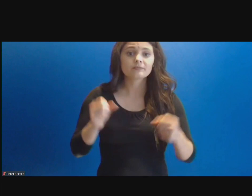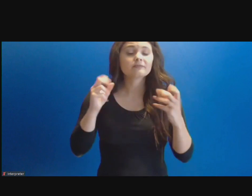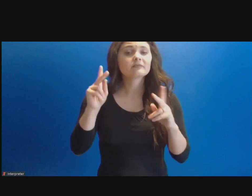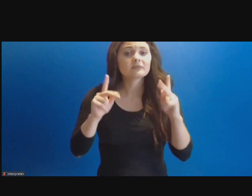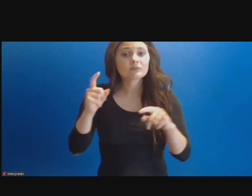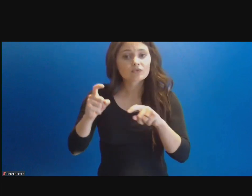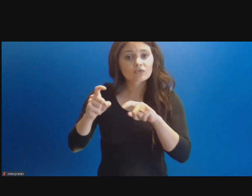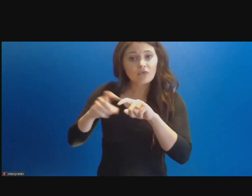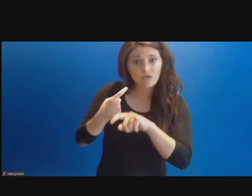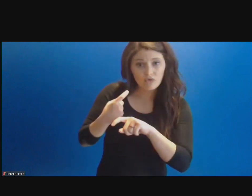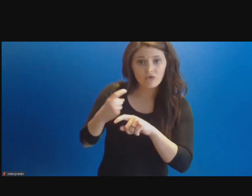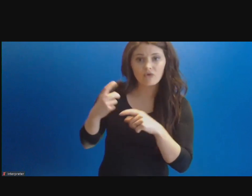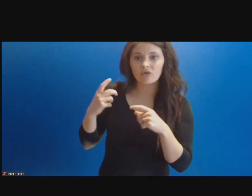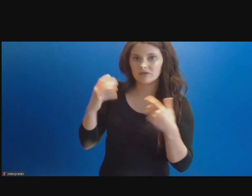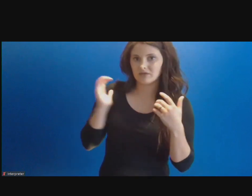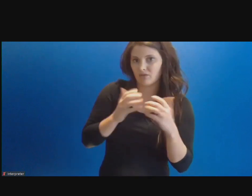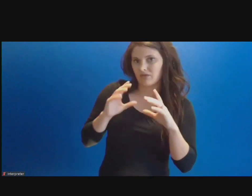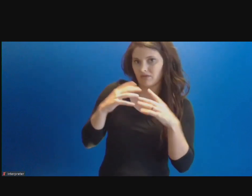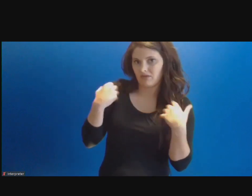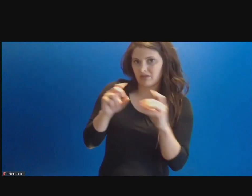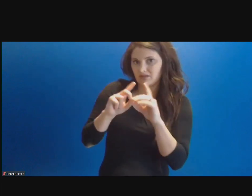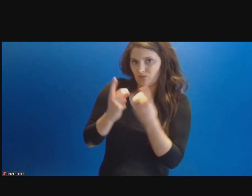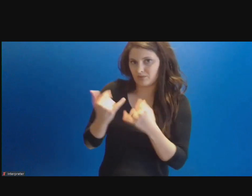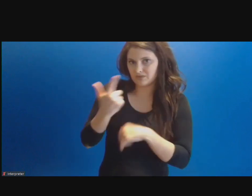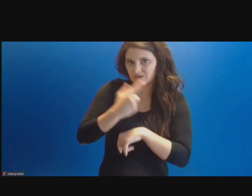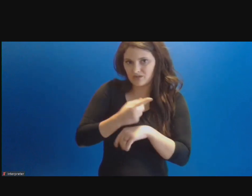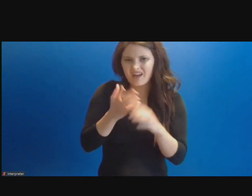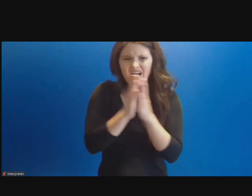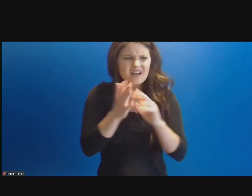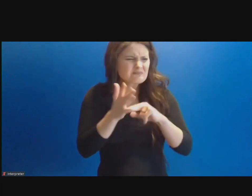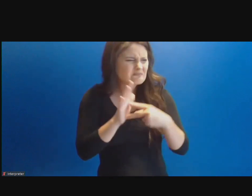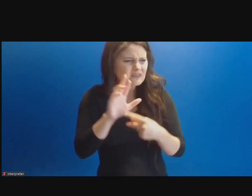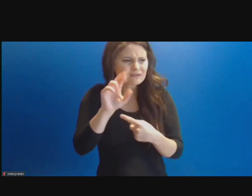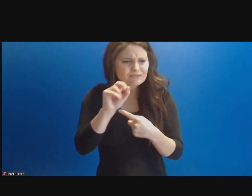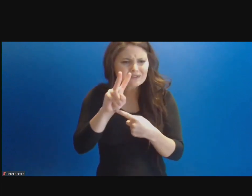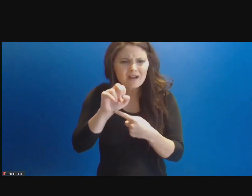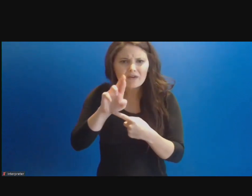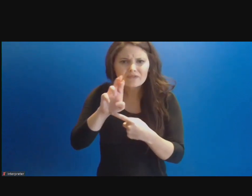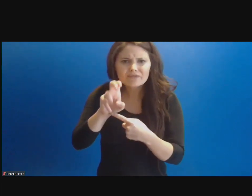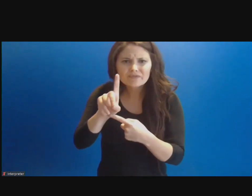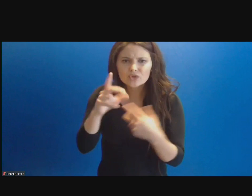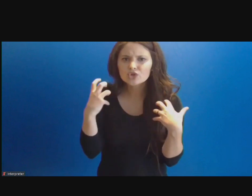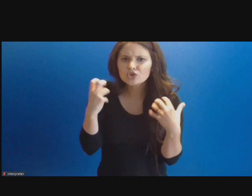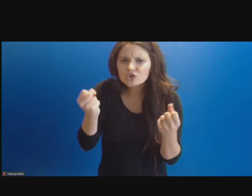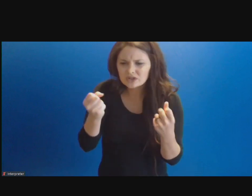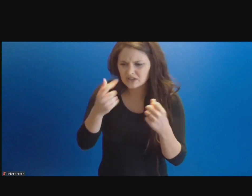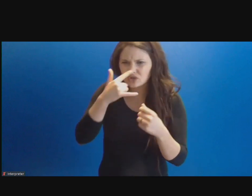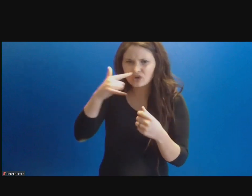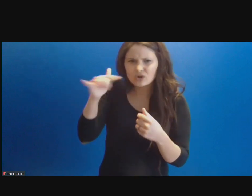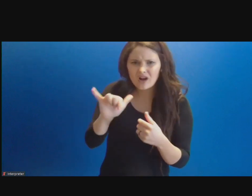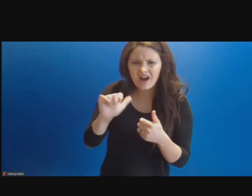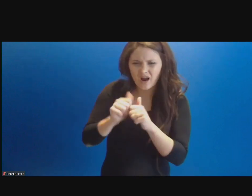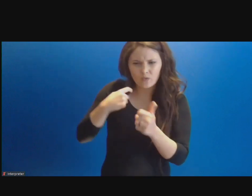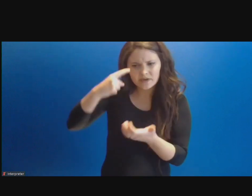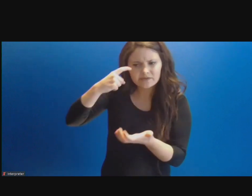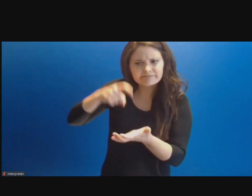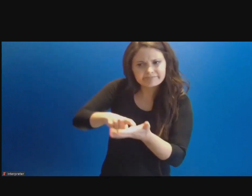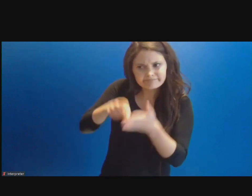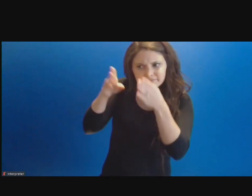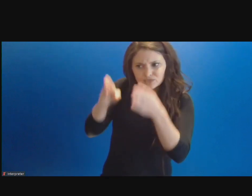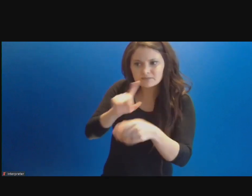Called the department today asking what recovered means. And there's a few different ways to determine if someone is